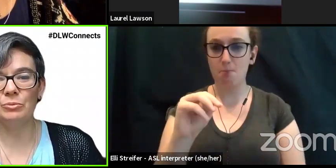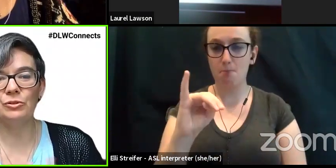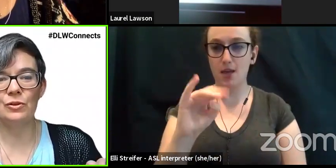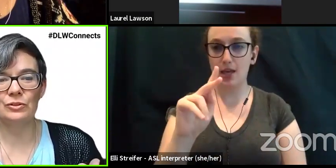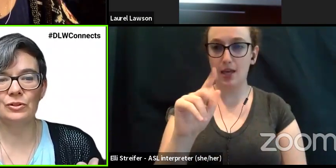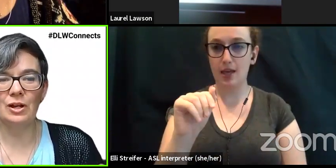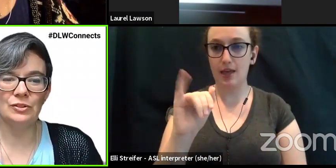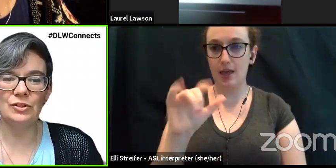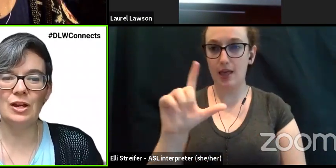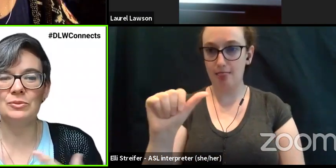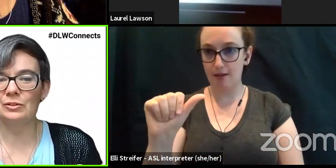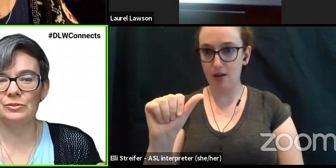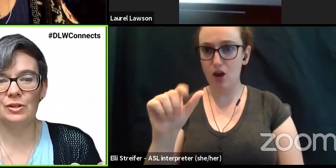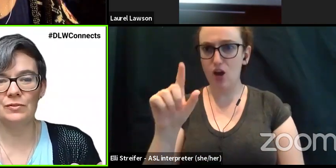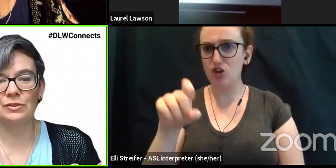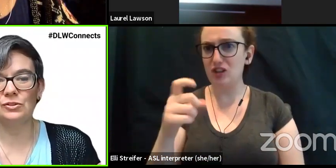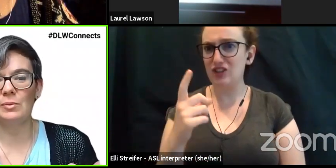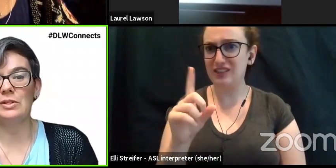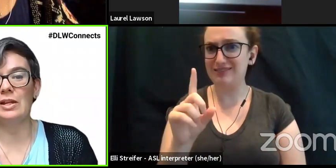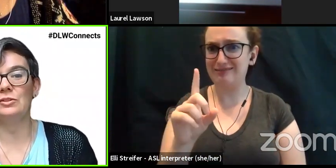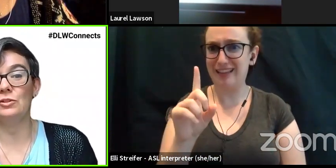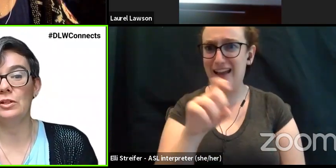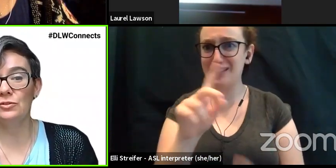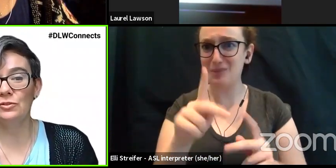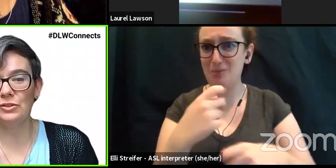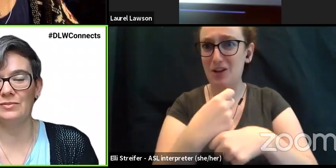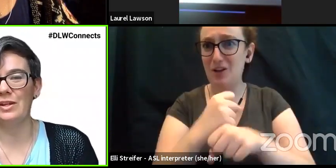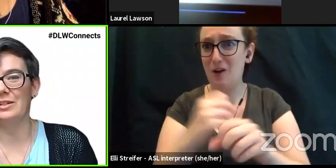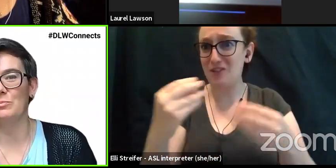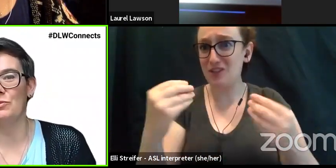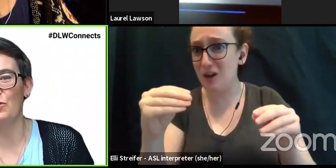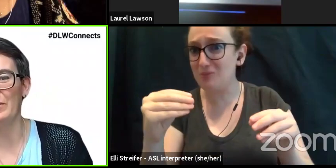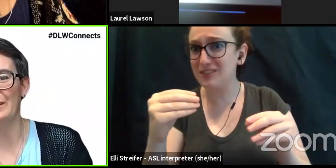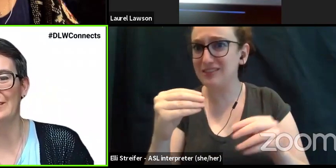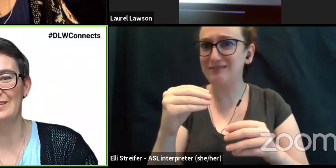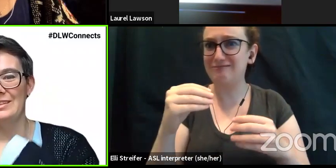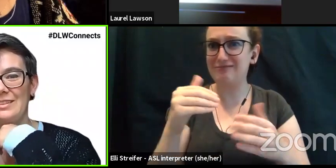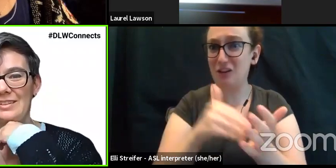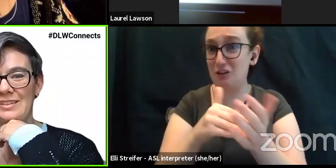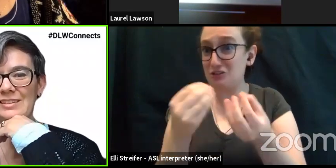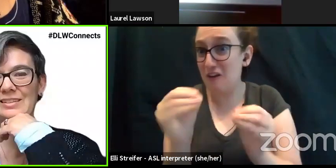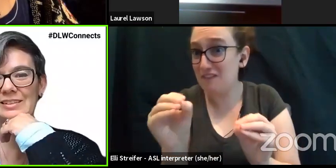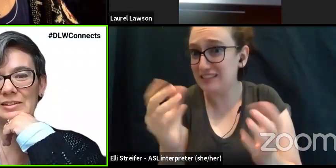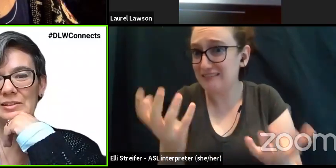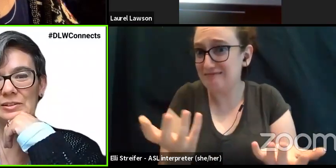would she approach folks in coffee shops, doctor's offices, shops, and asked, are you interested in writing and performing?